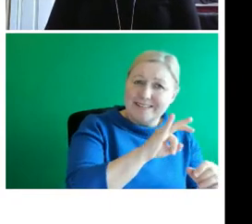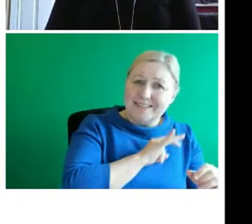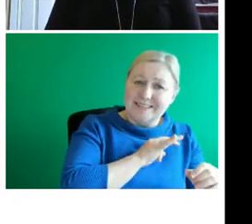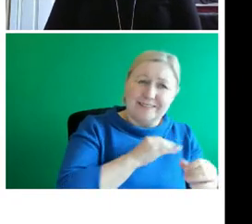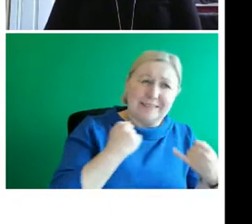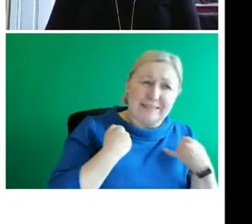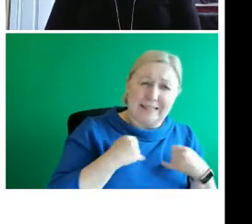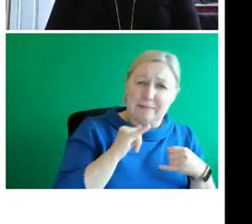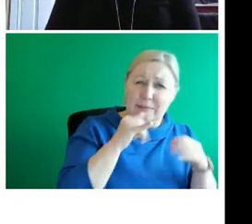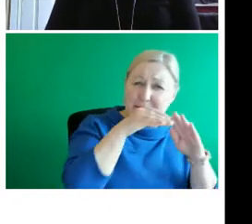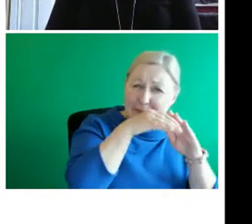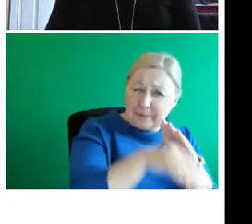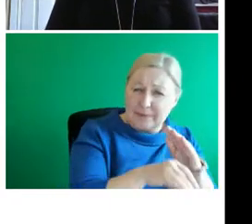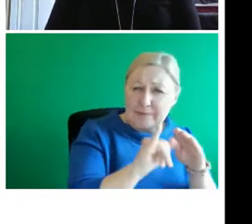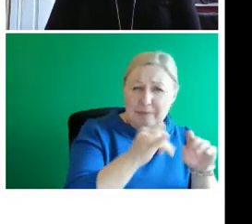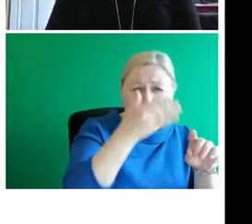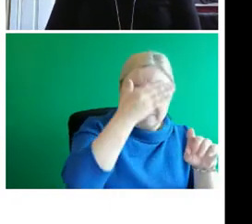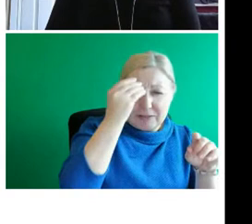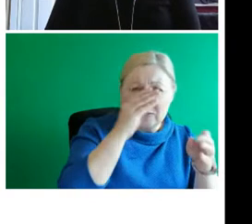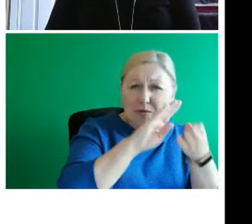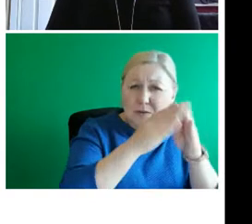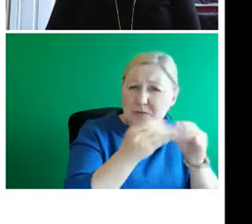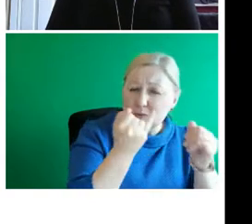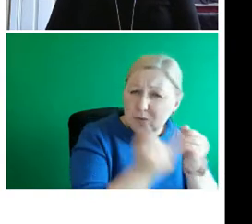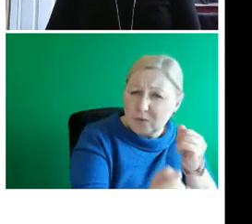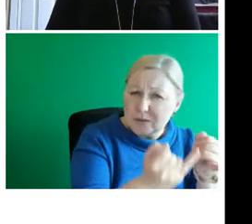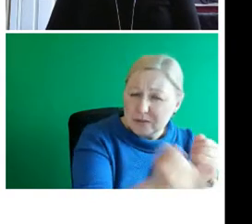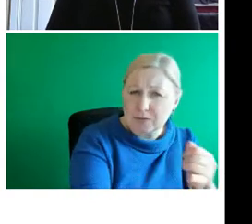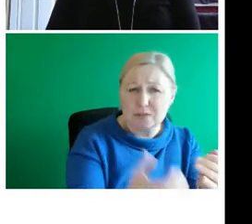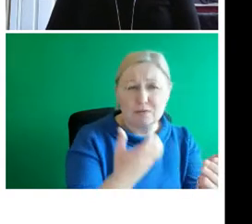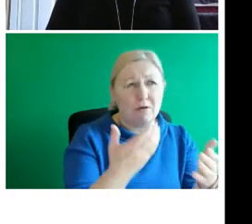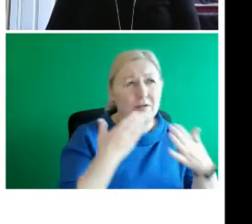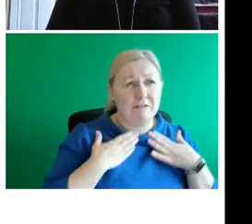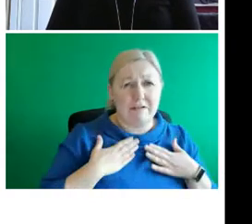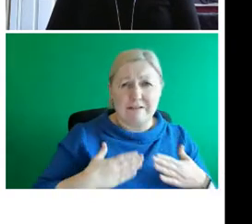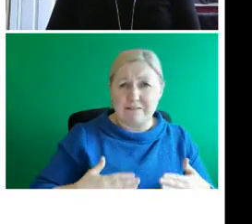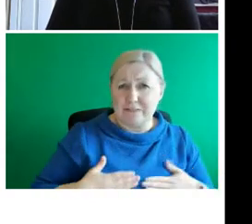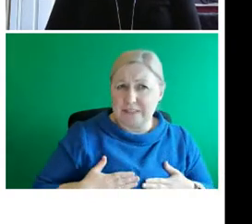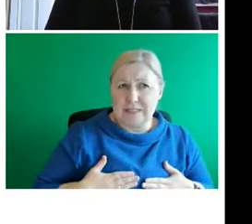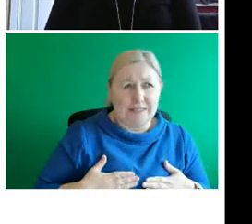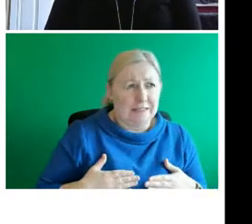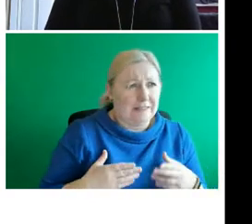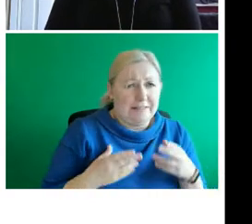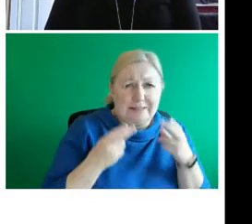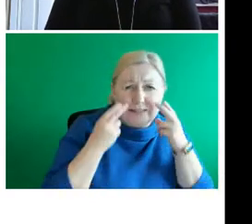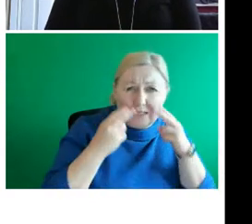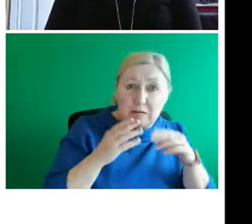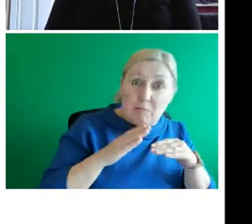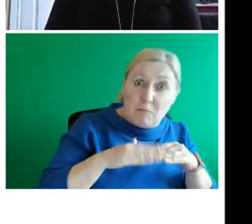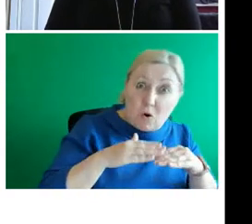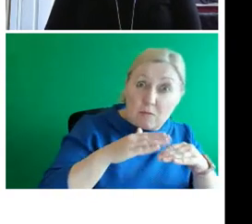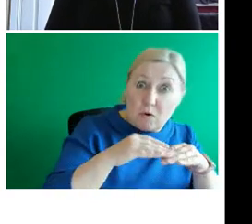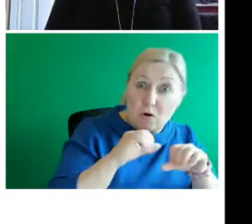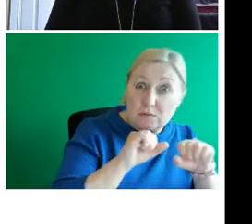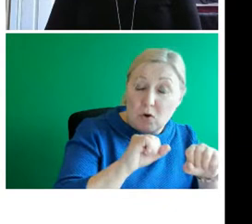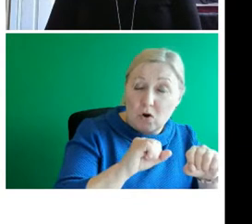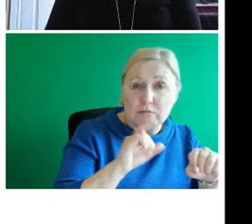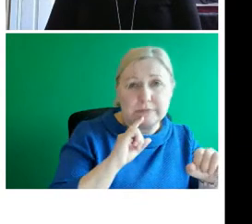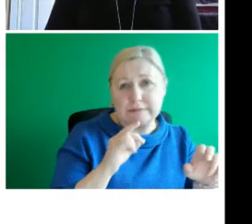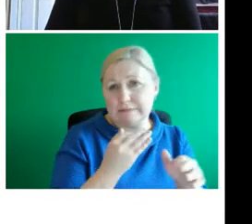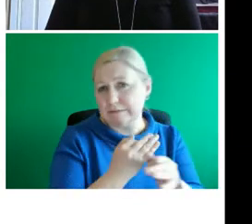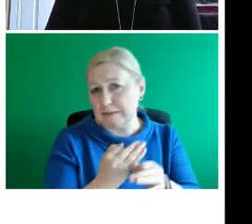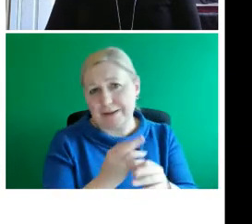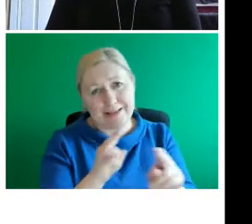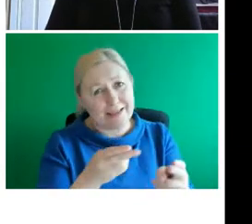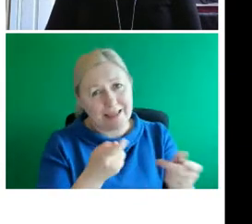degree, or their physical needs become just too overwhelming for the family to manage at home. Another issue we see from time to